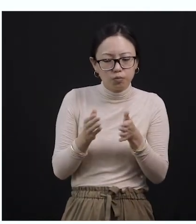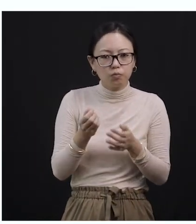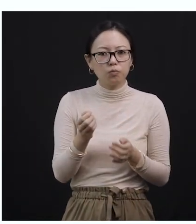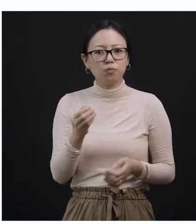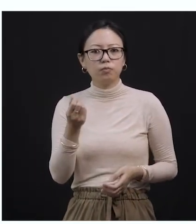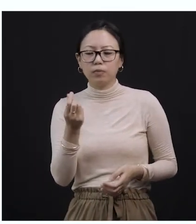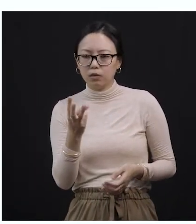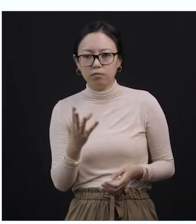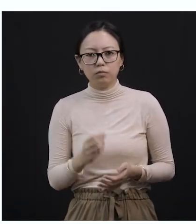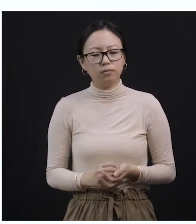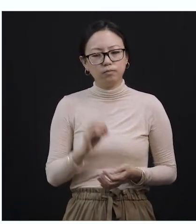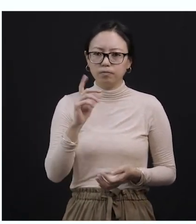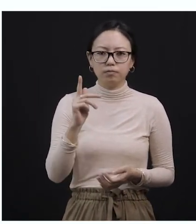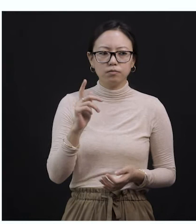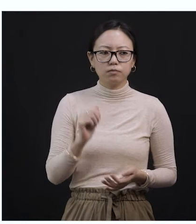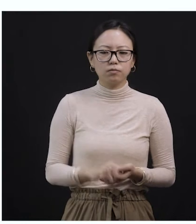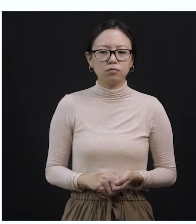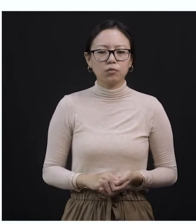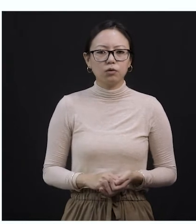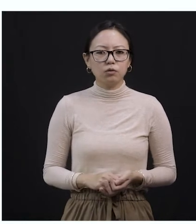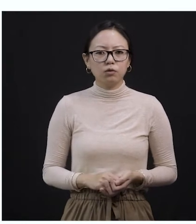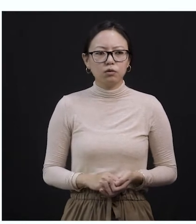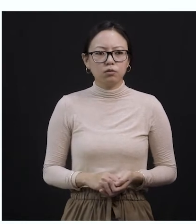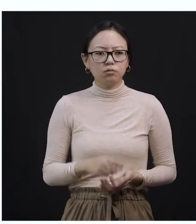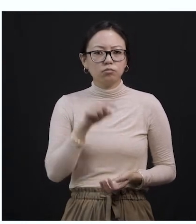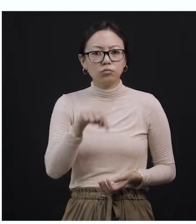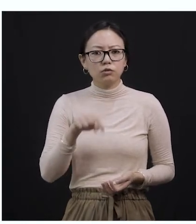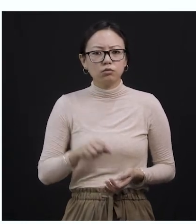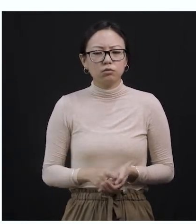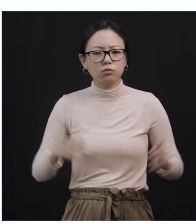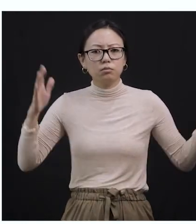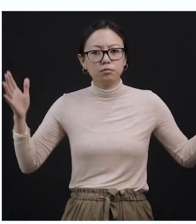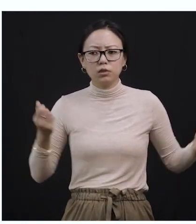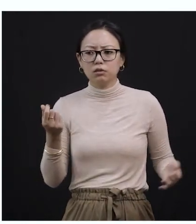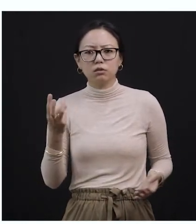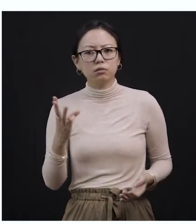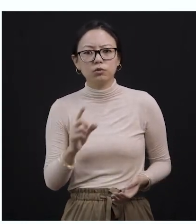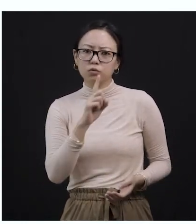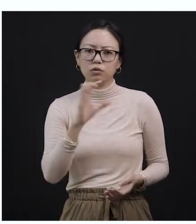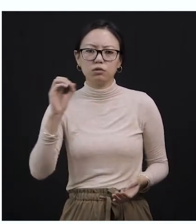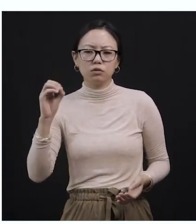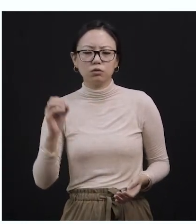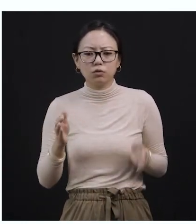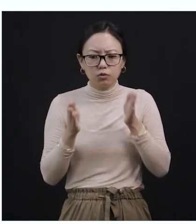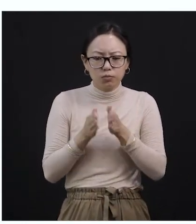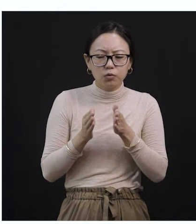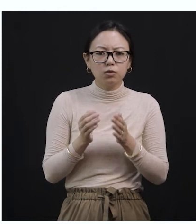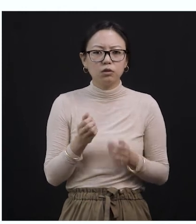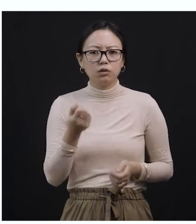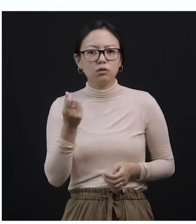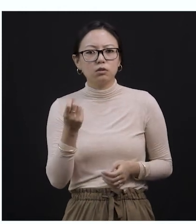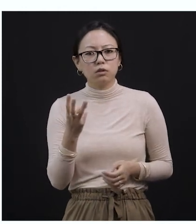right? Here in this case, the biggest number is 10 and the smallest number is 1. So